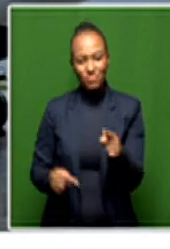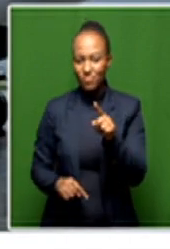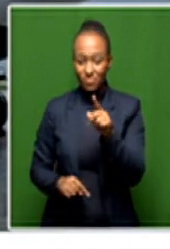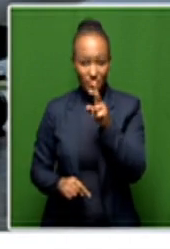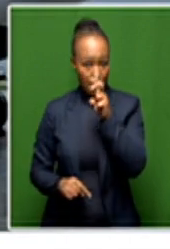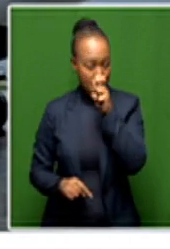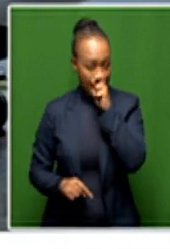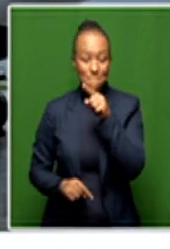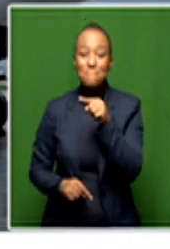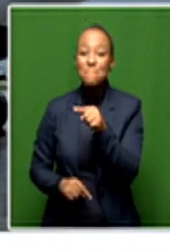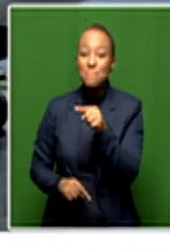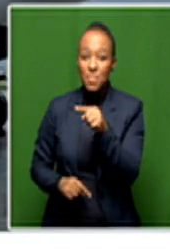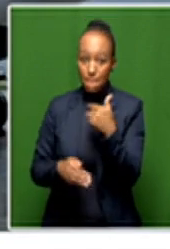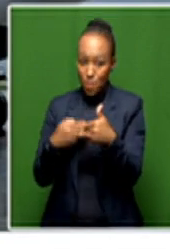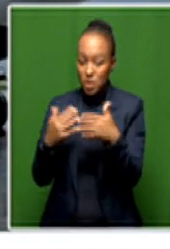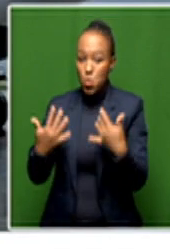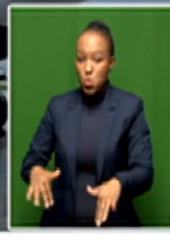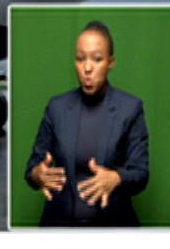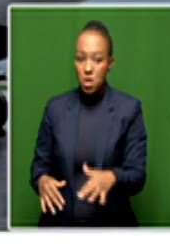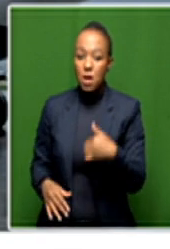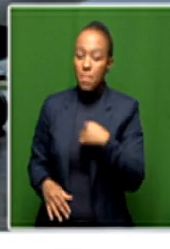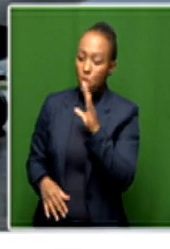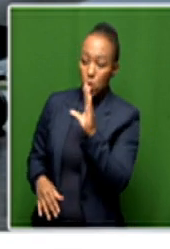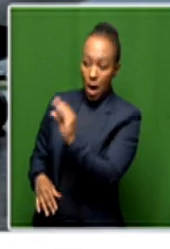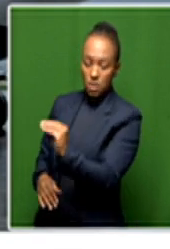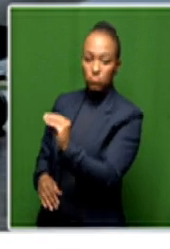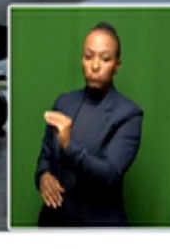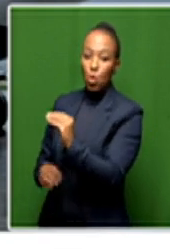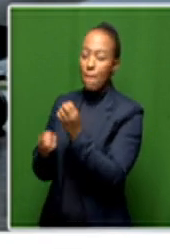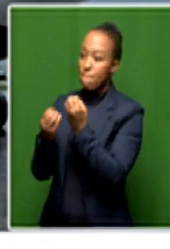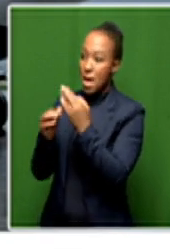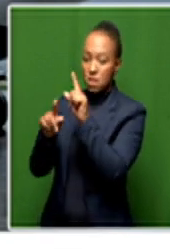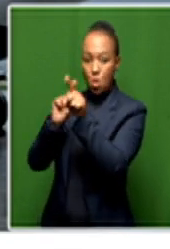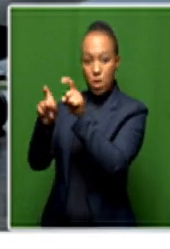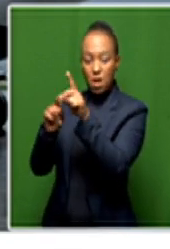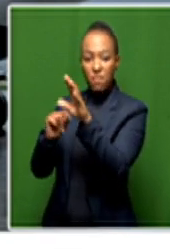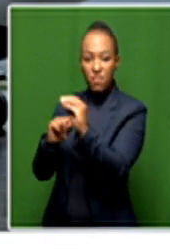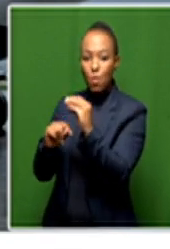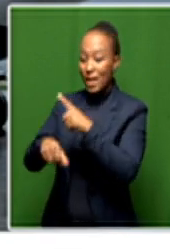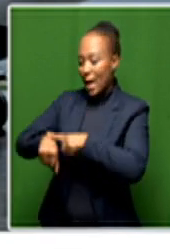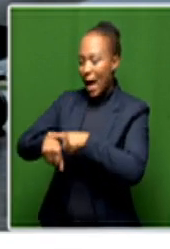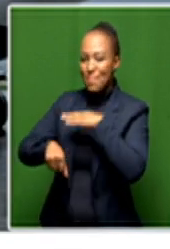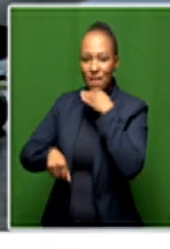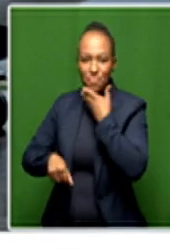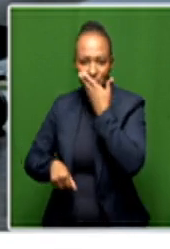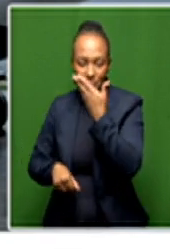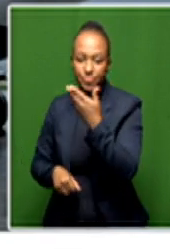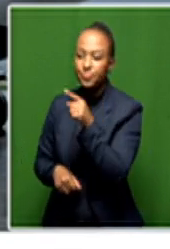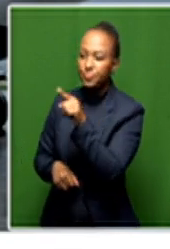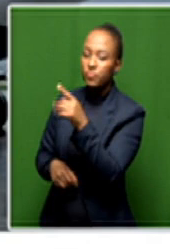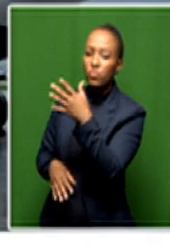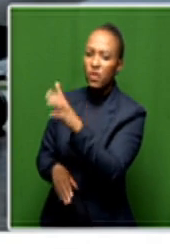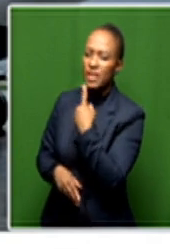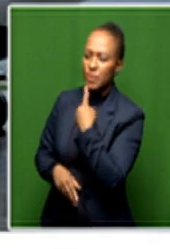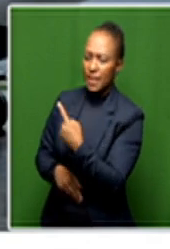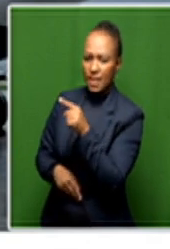strict process. I'm going to throw a couple of questions at you because we've got a lot coming through and we don't have too much time. But, you mentioned